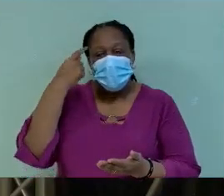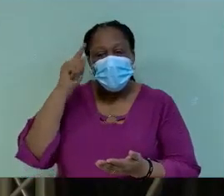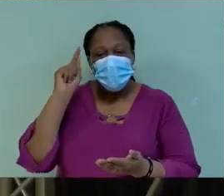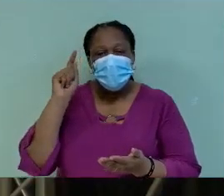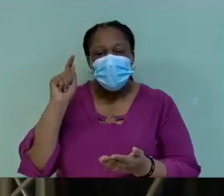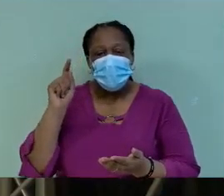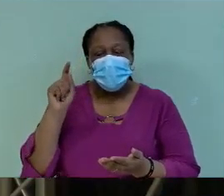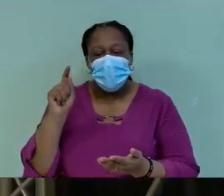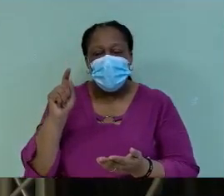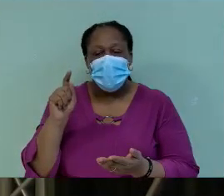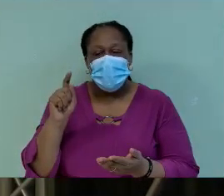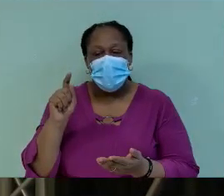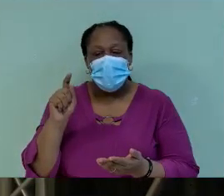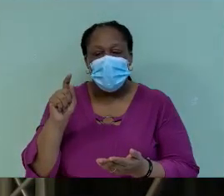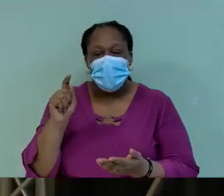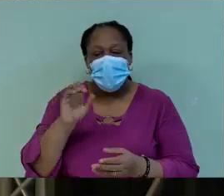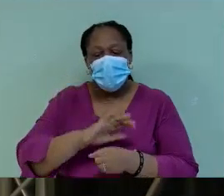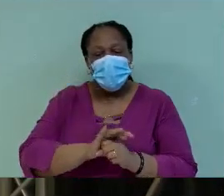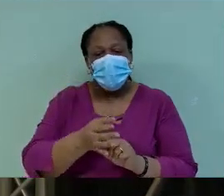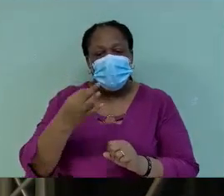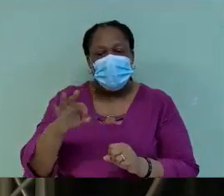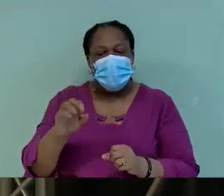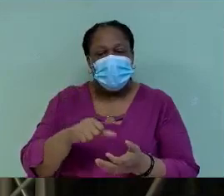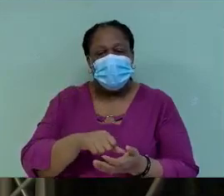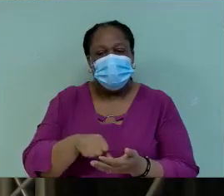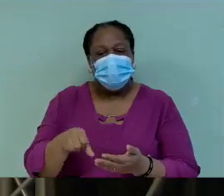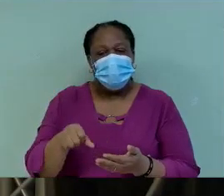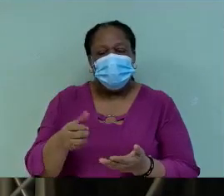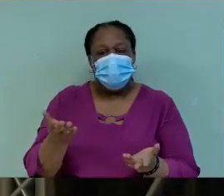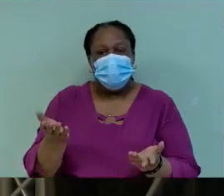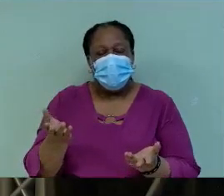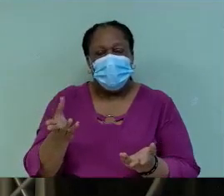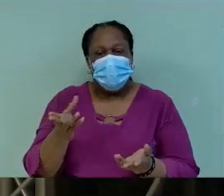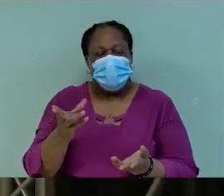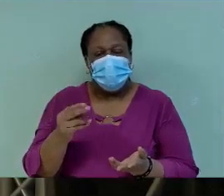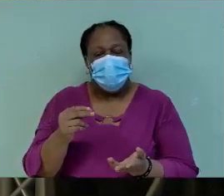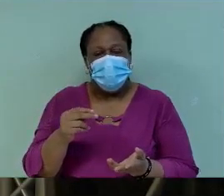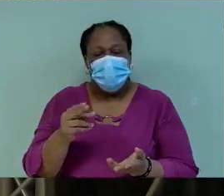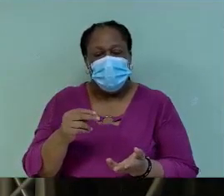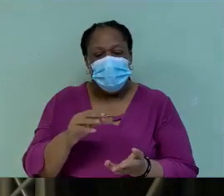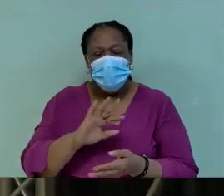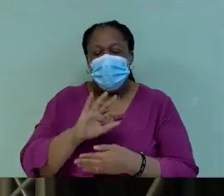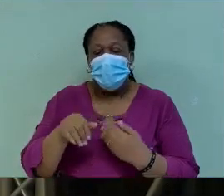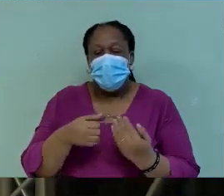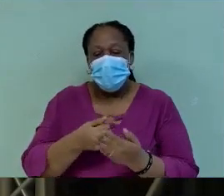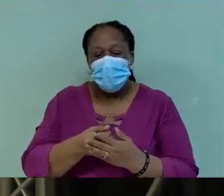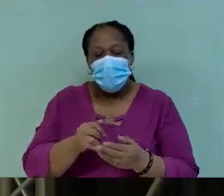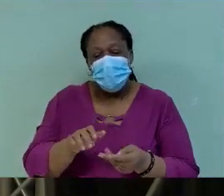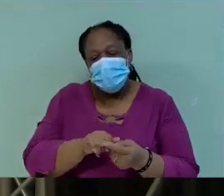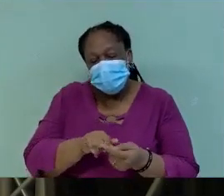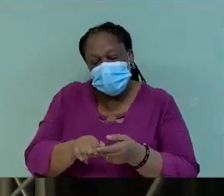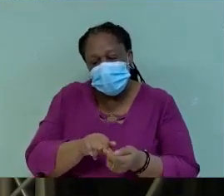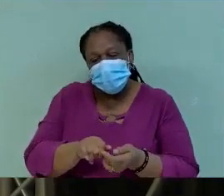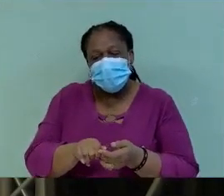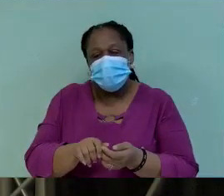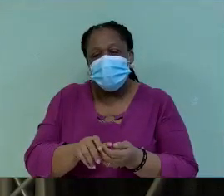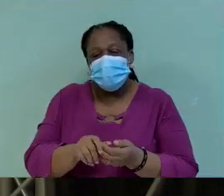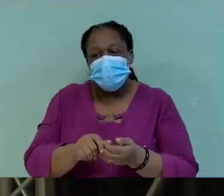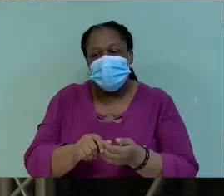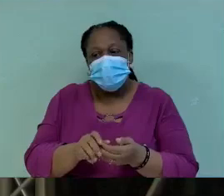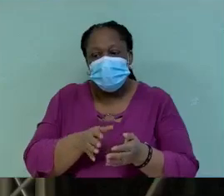caring arrangements during this time. Therefore, all forms of flexible working must be